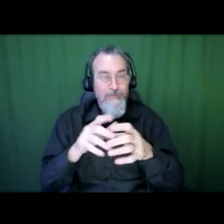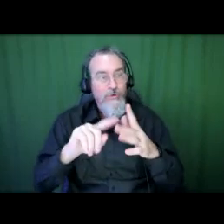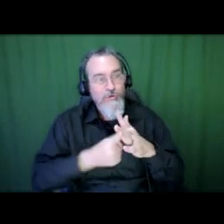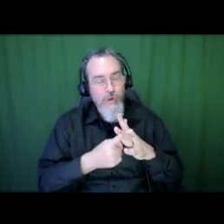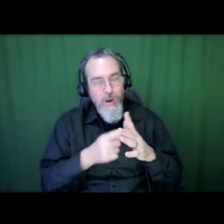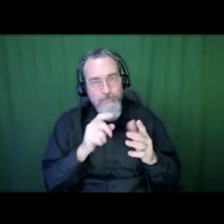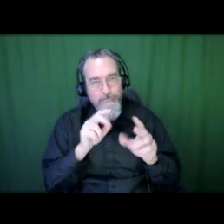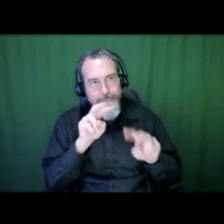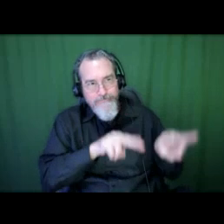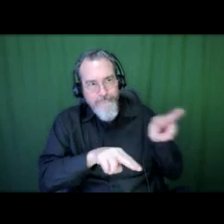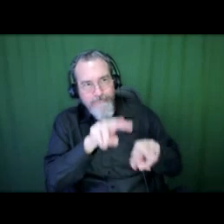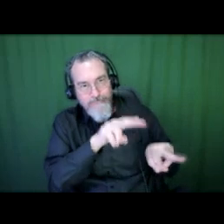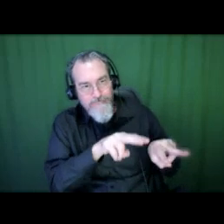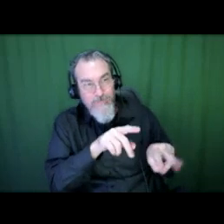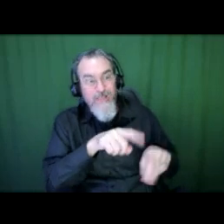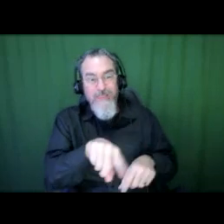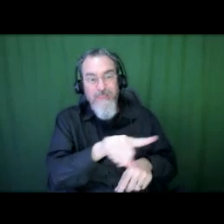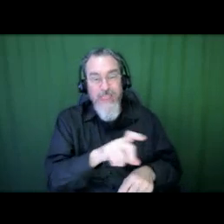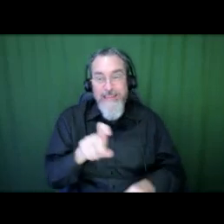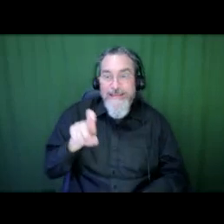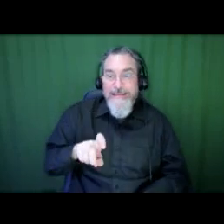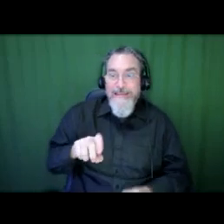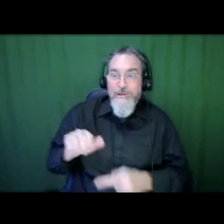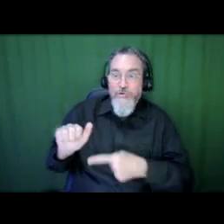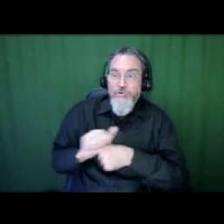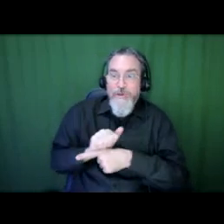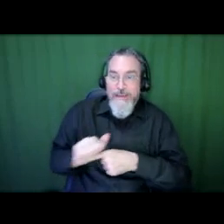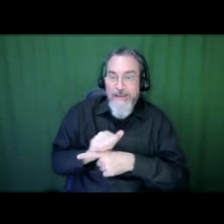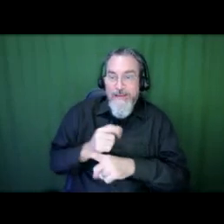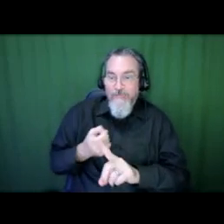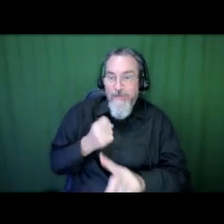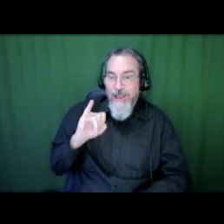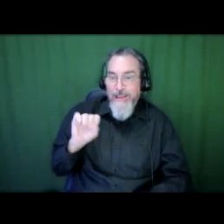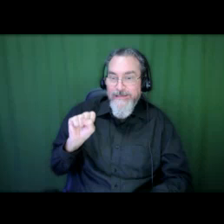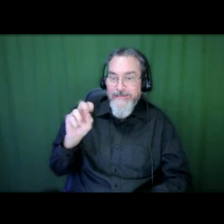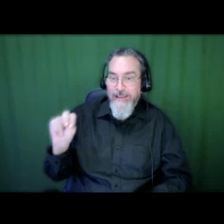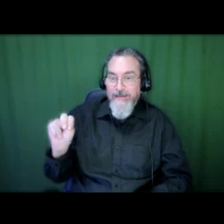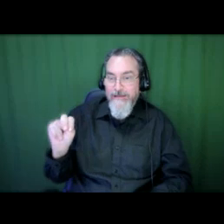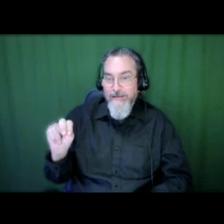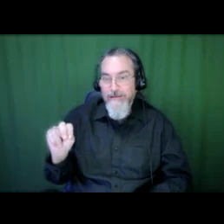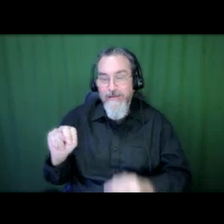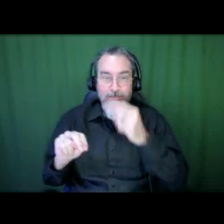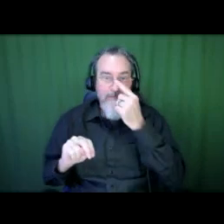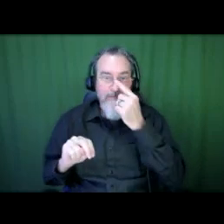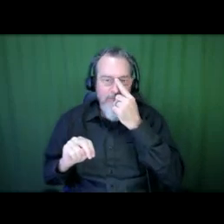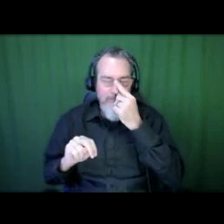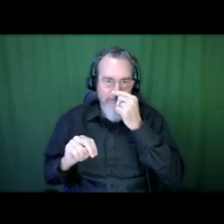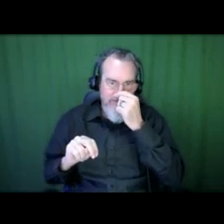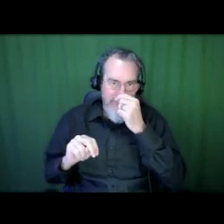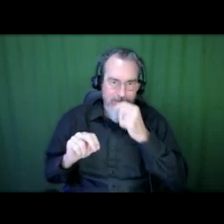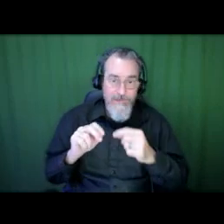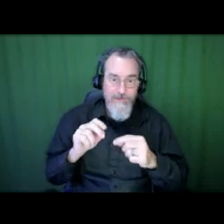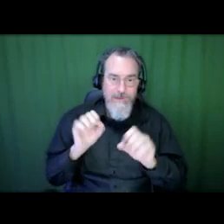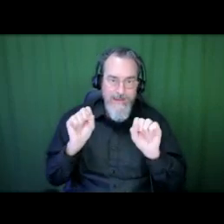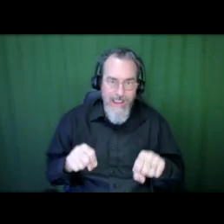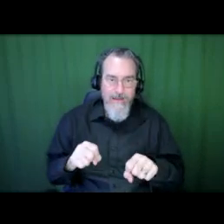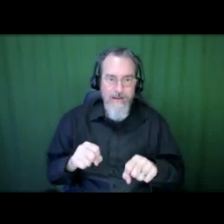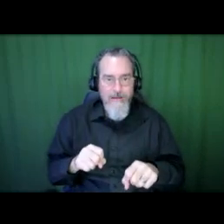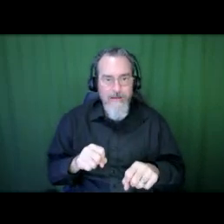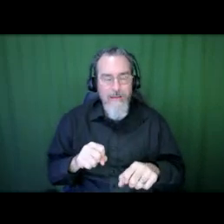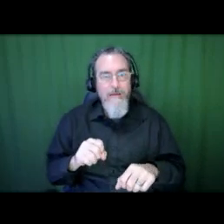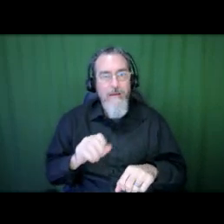that training support from ISN that we're hoping to develop through this project to get their guardians ready to do on-the-ground monitoring on salmon